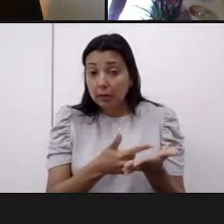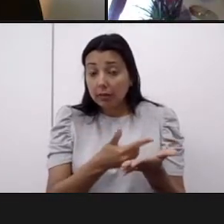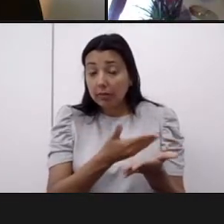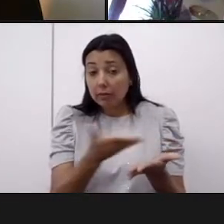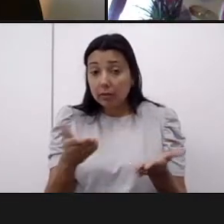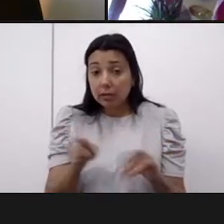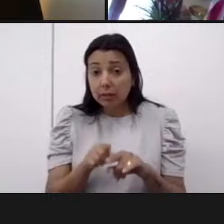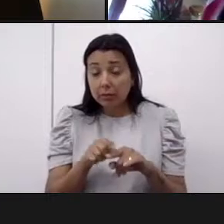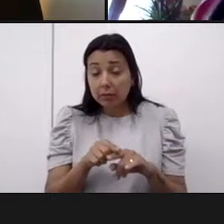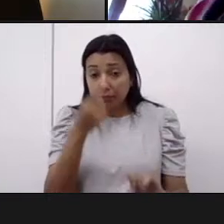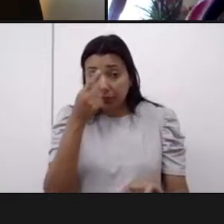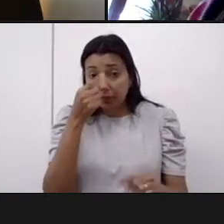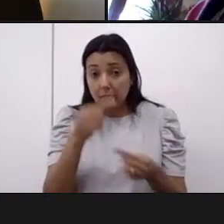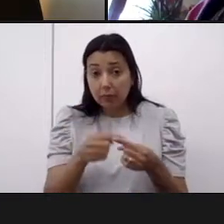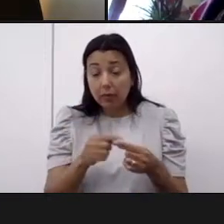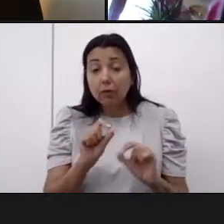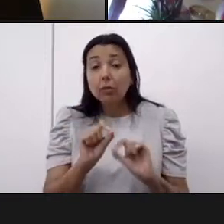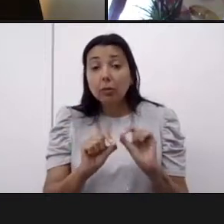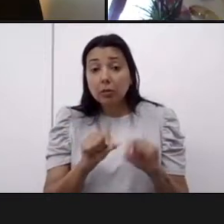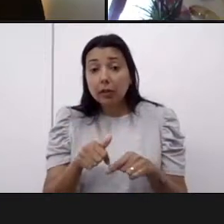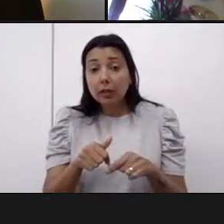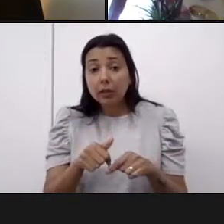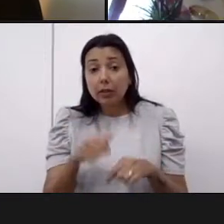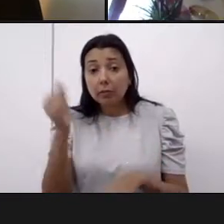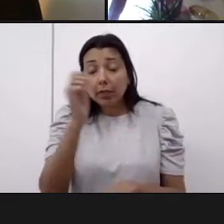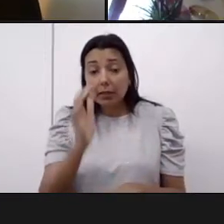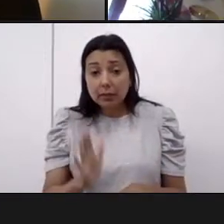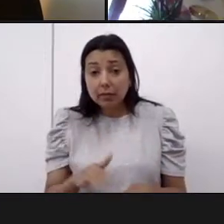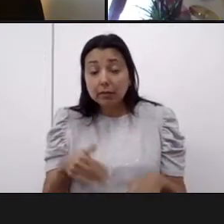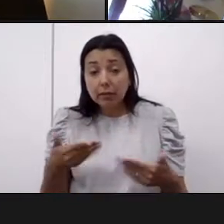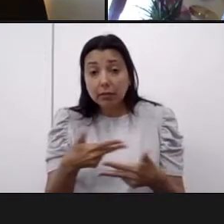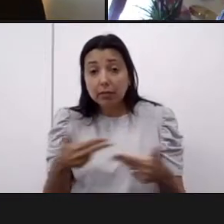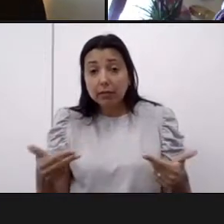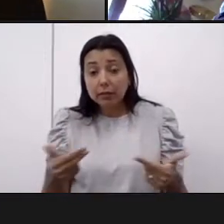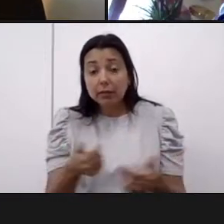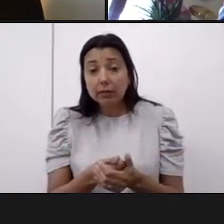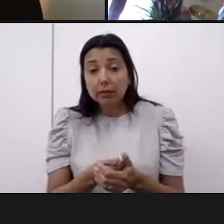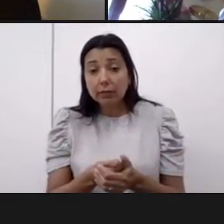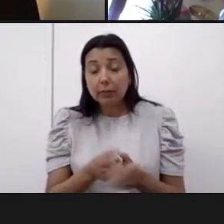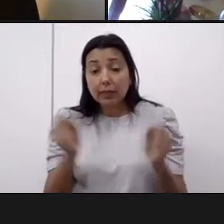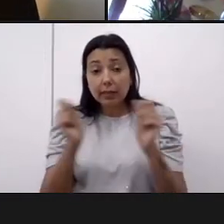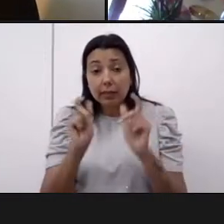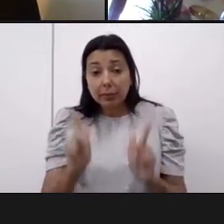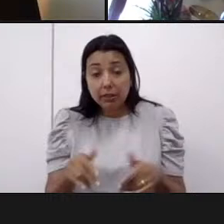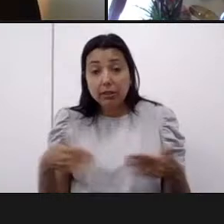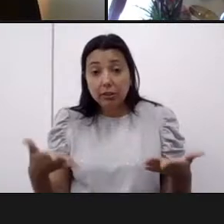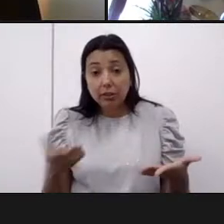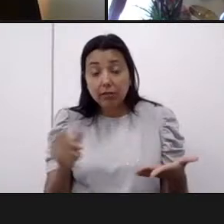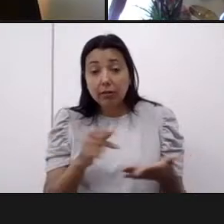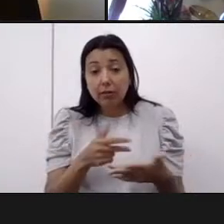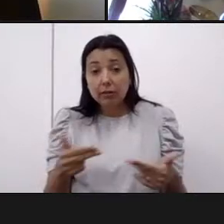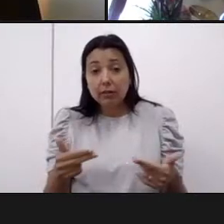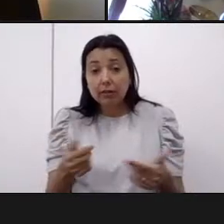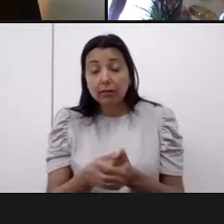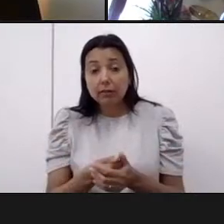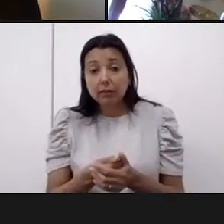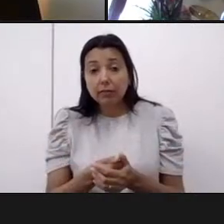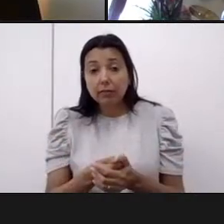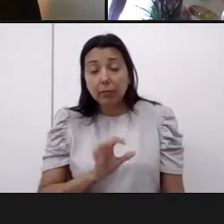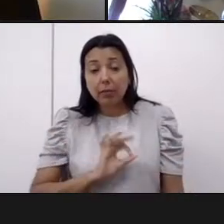good contribution for the Brazilian community of experts in public